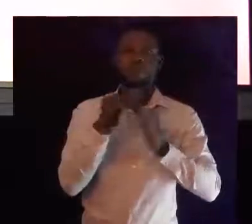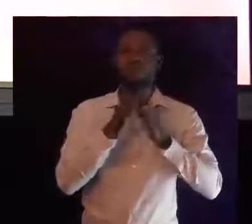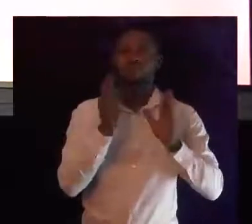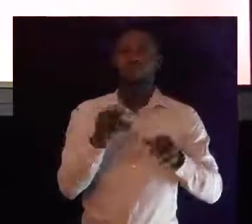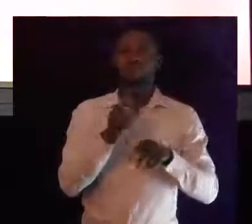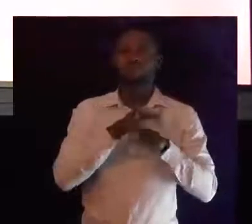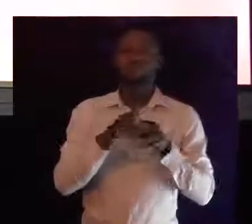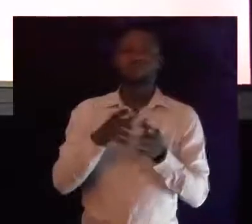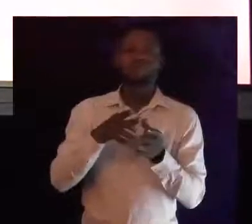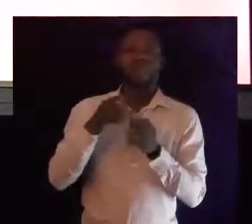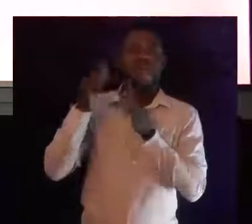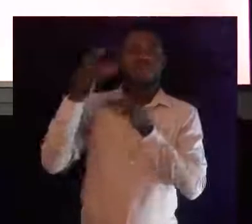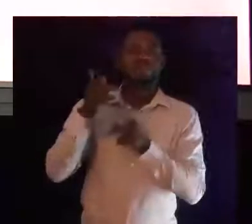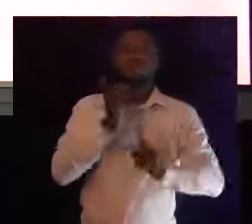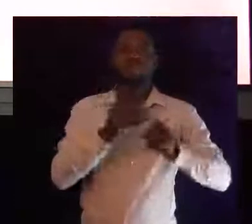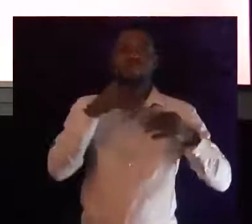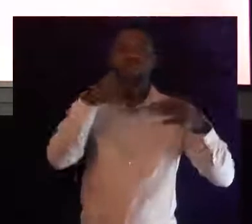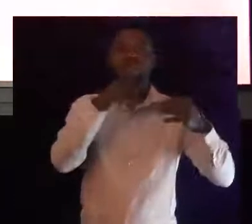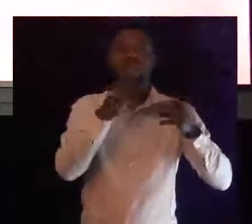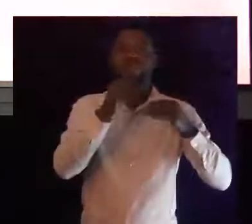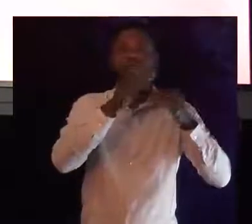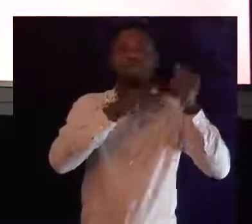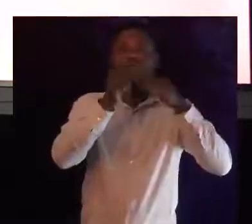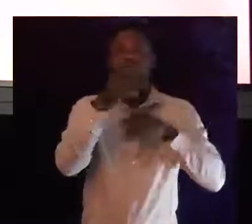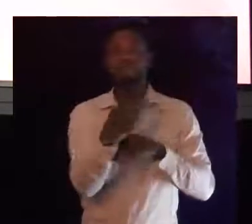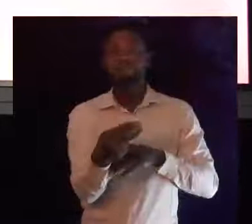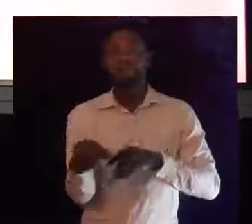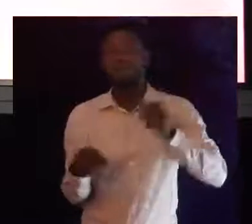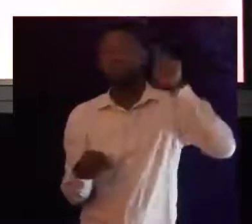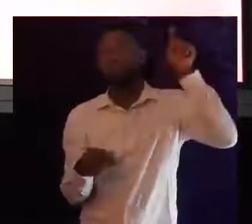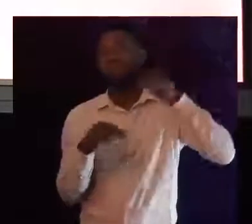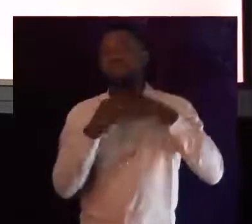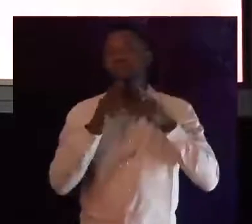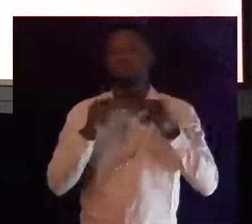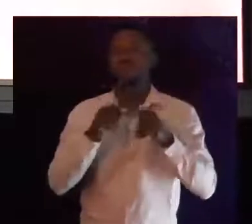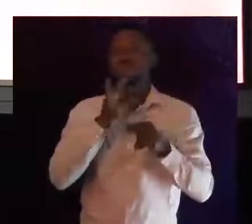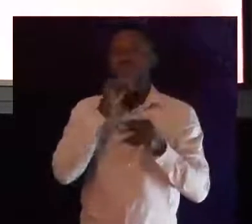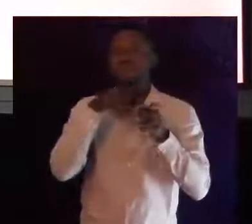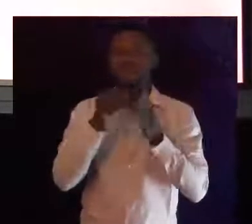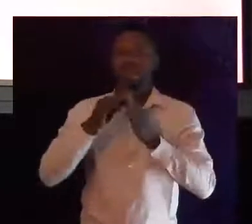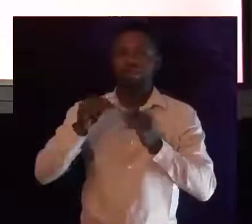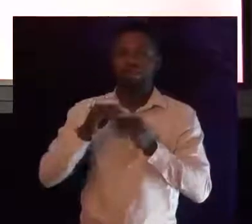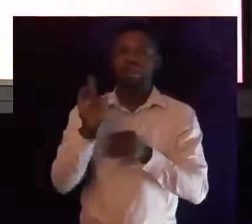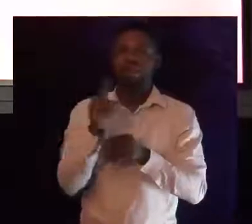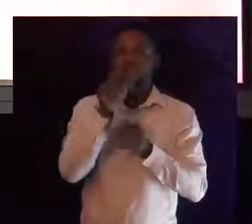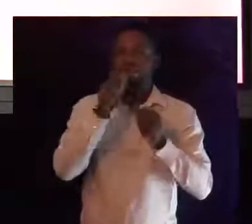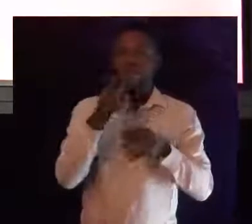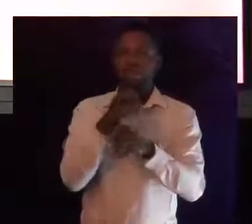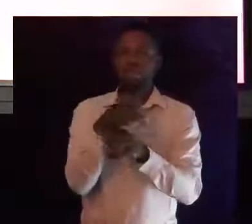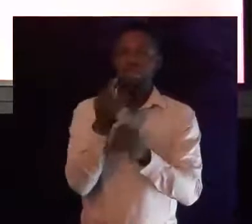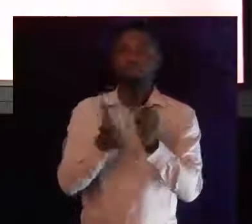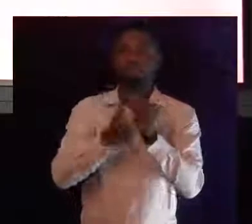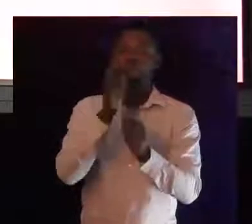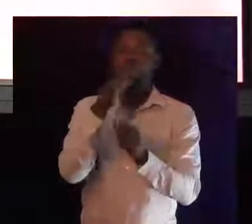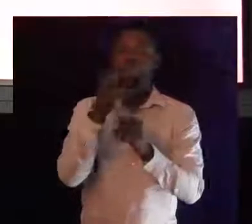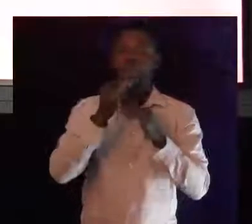there. So we don't expect people selling the building materials to locate themselves there. So it's in urban area where you get